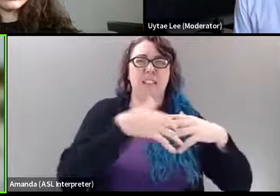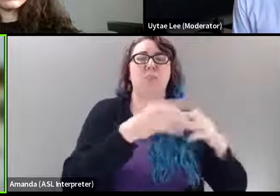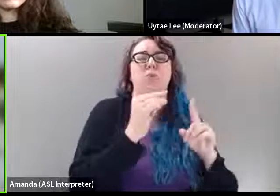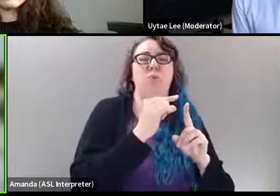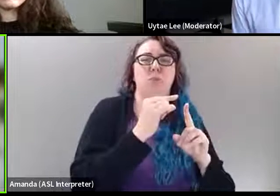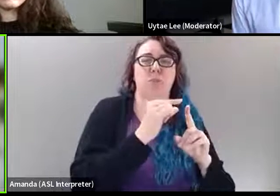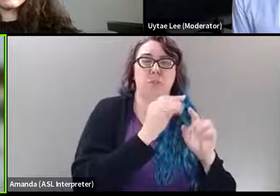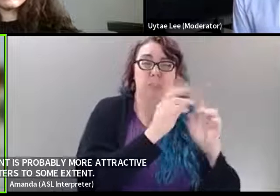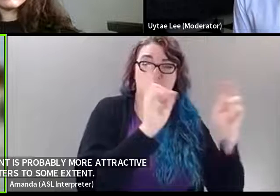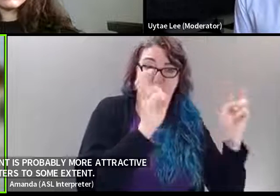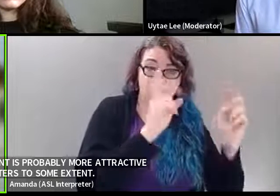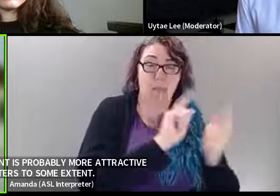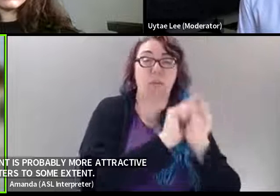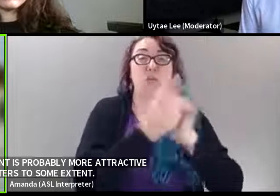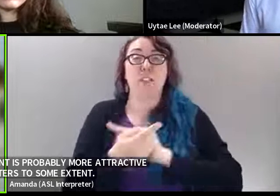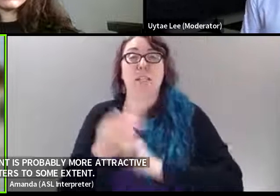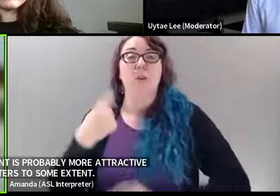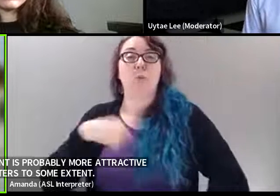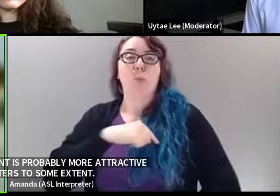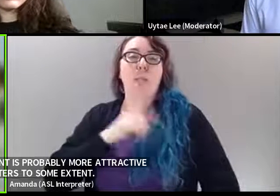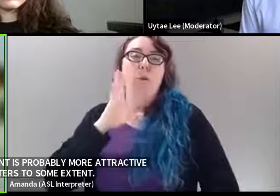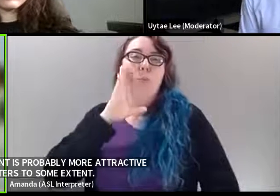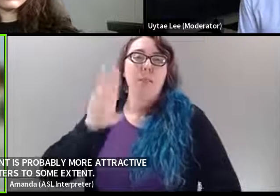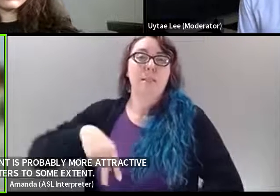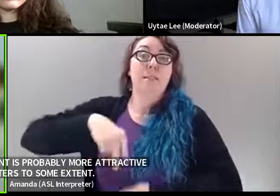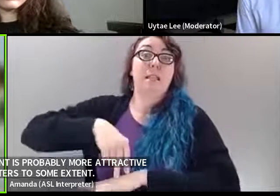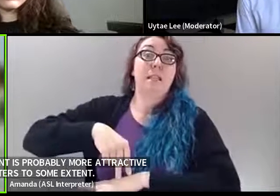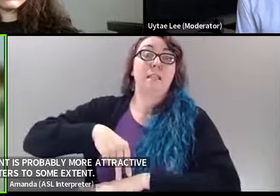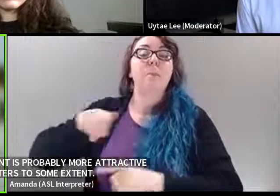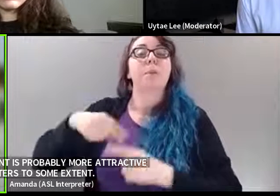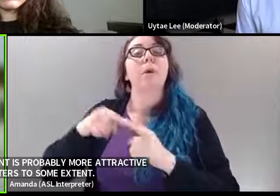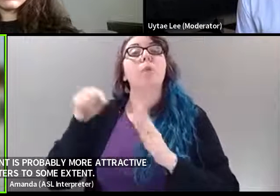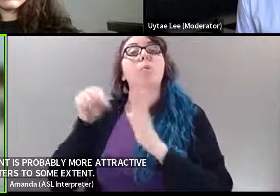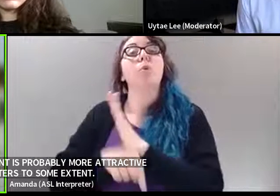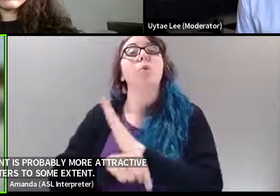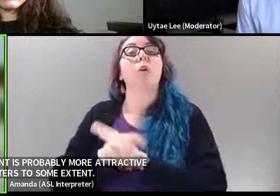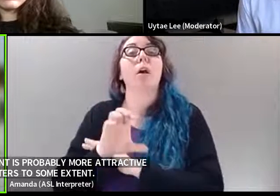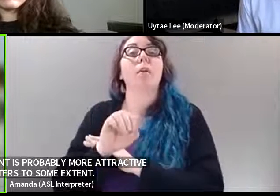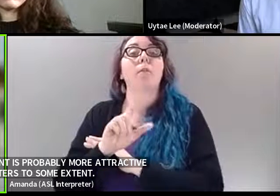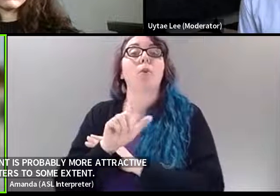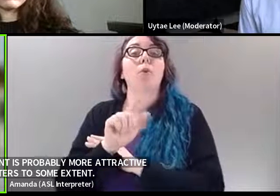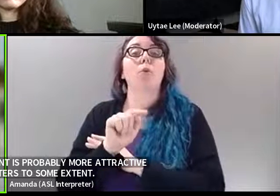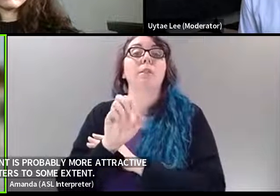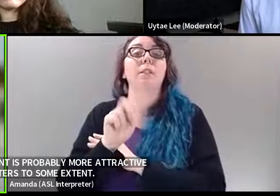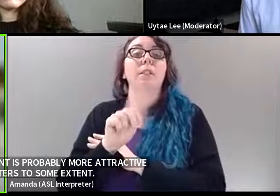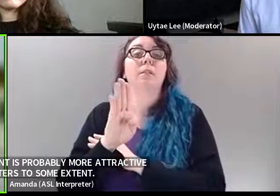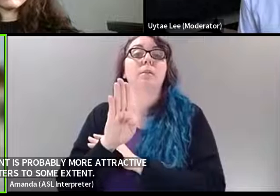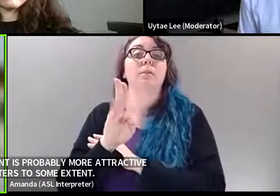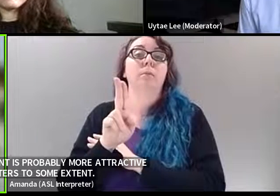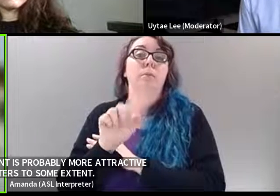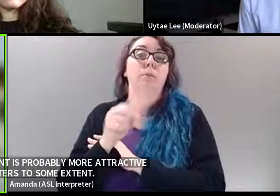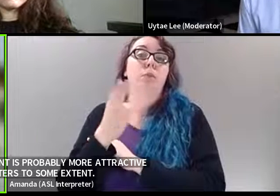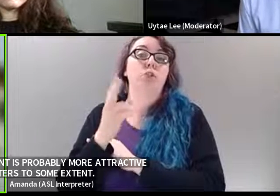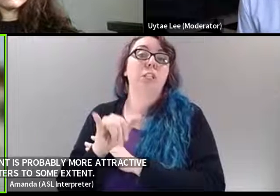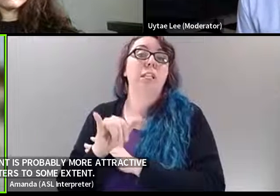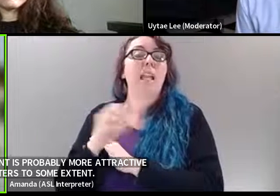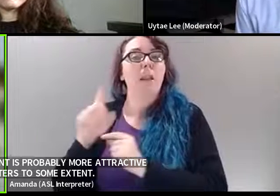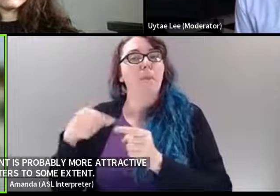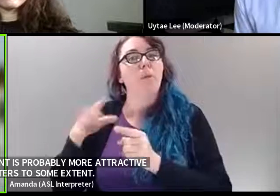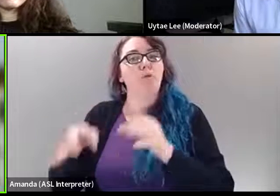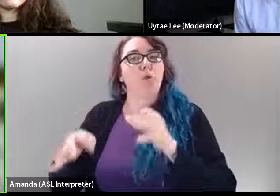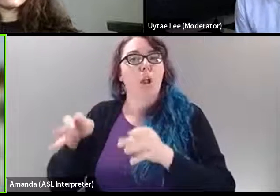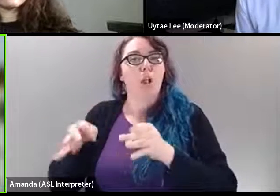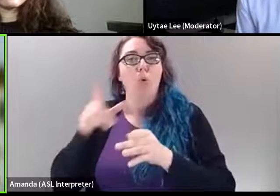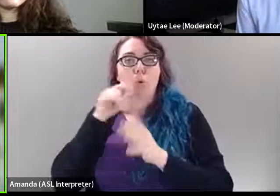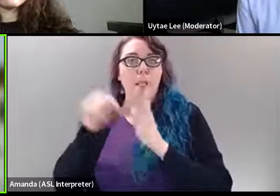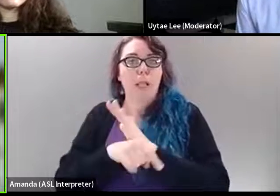documentary about the murder of Colton Bushey and then the trial of his accused